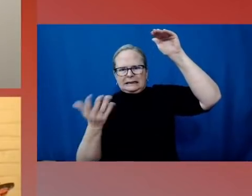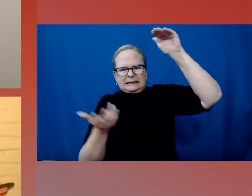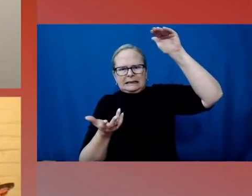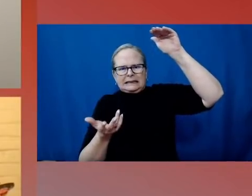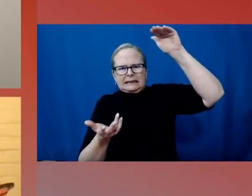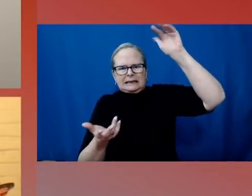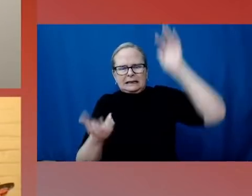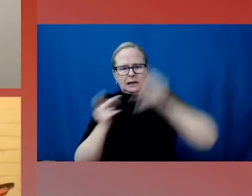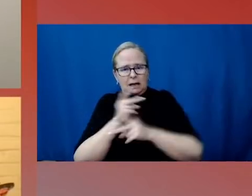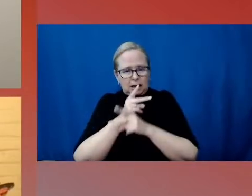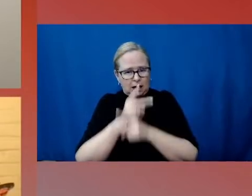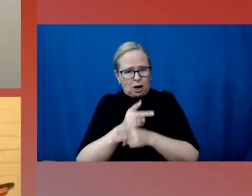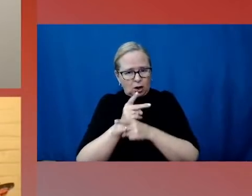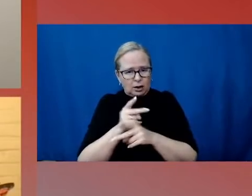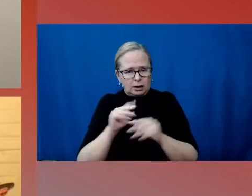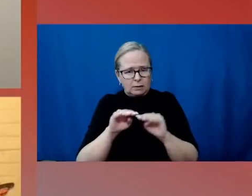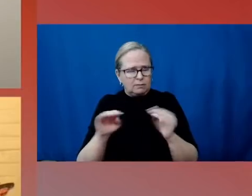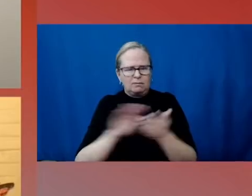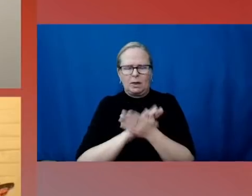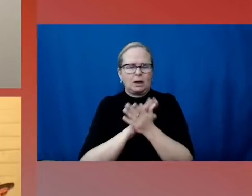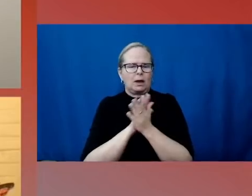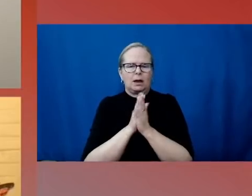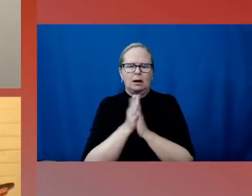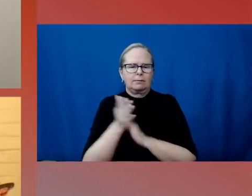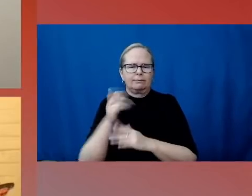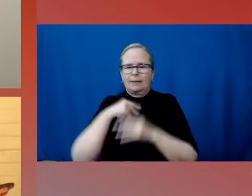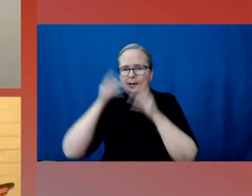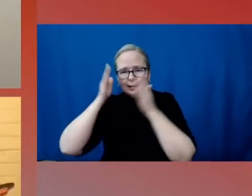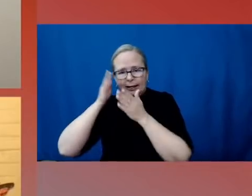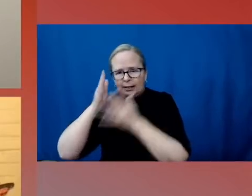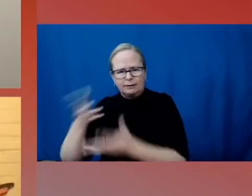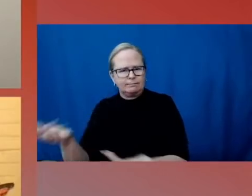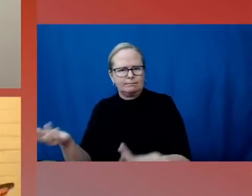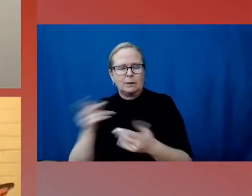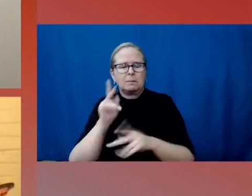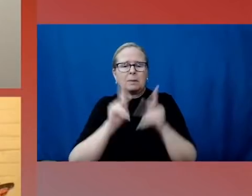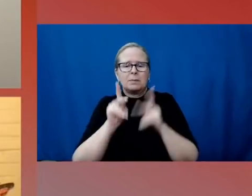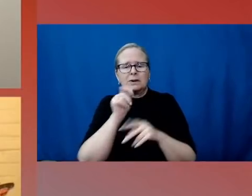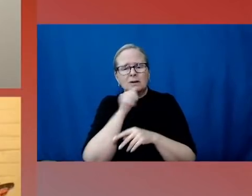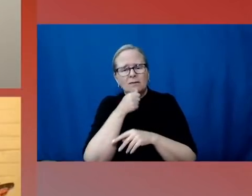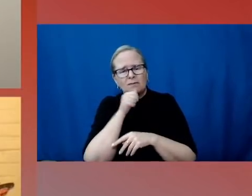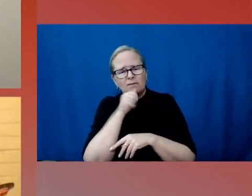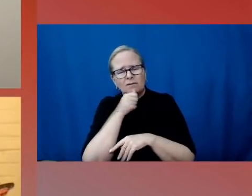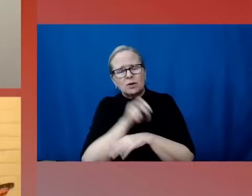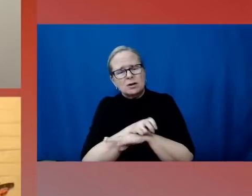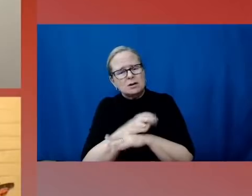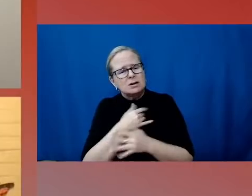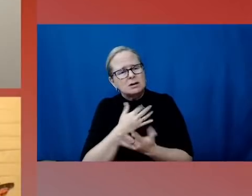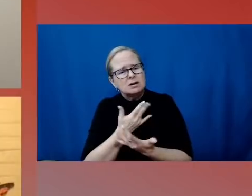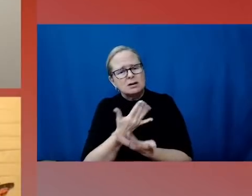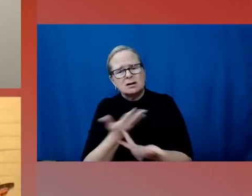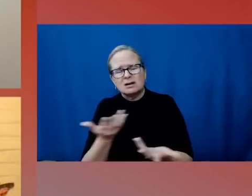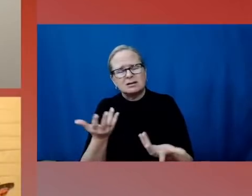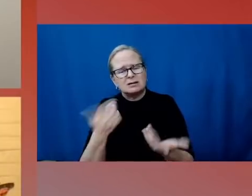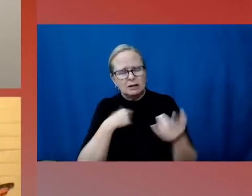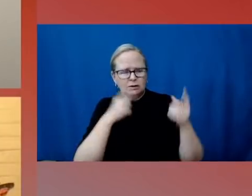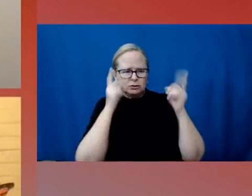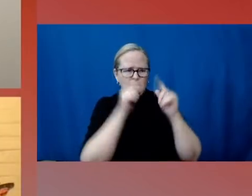to the cycle and adds to substandard care and suboptimal outcomes, and people suffer for it needlessly. So I agree.